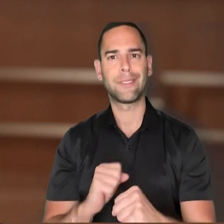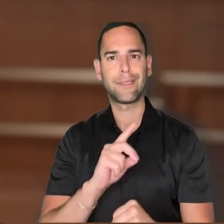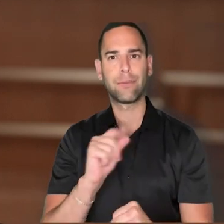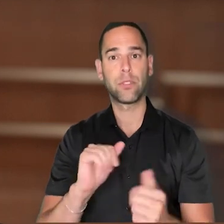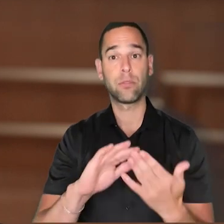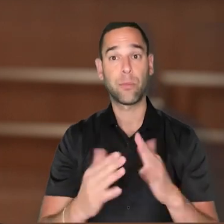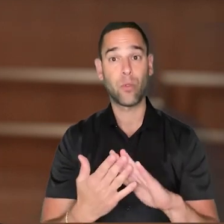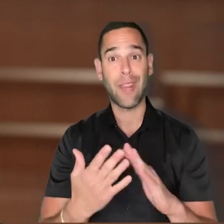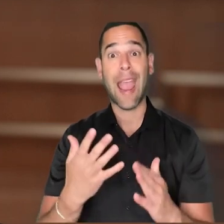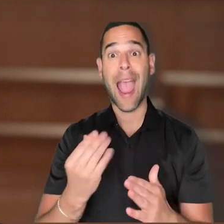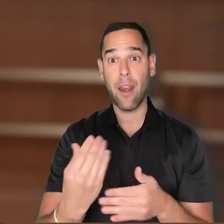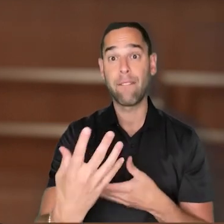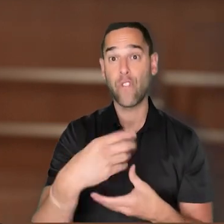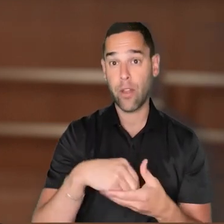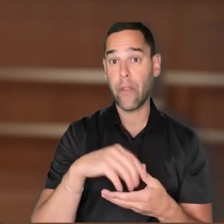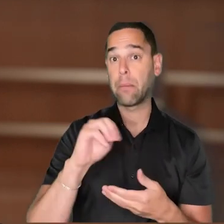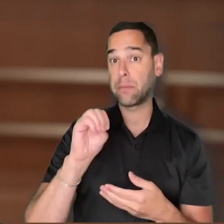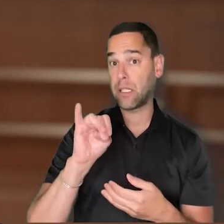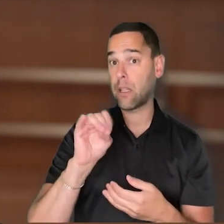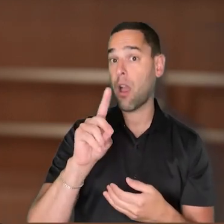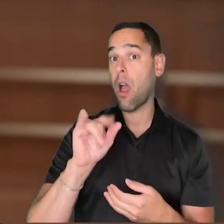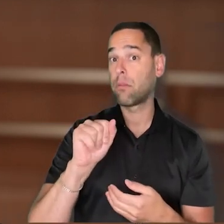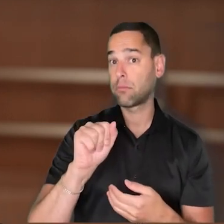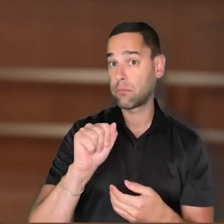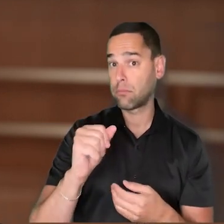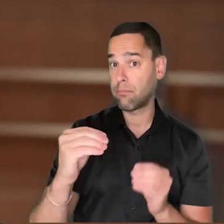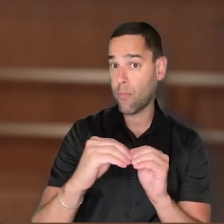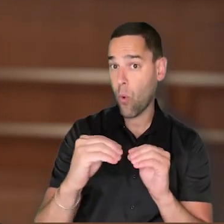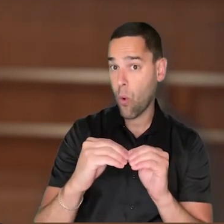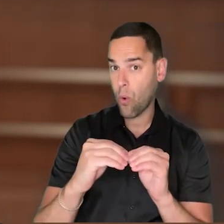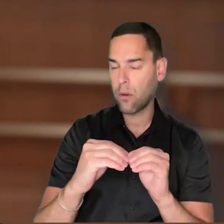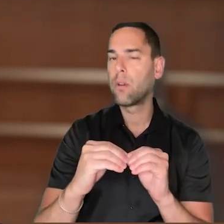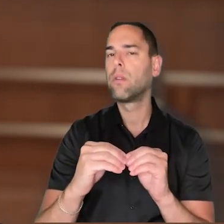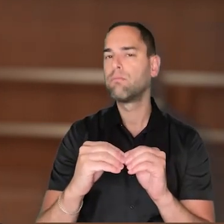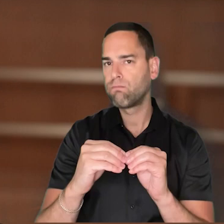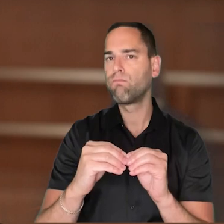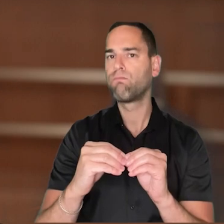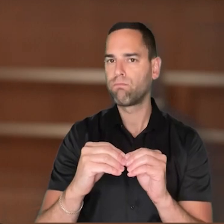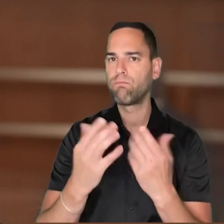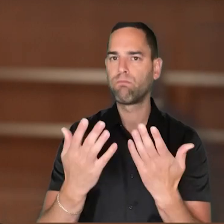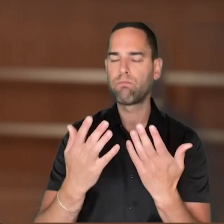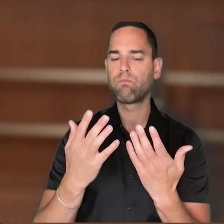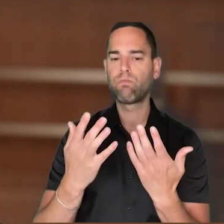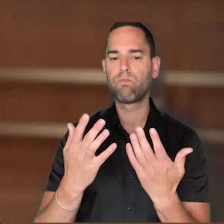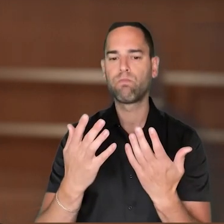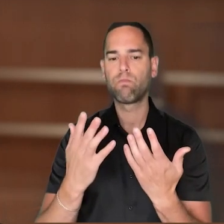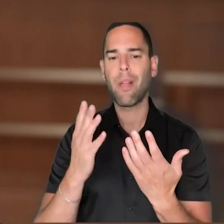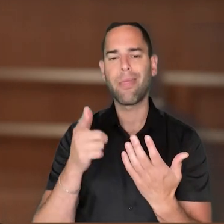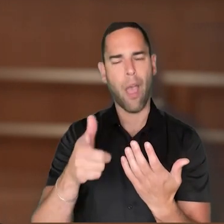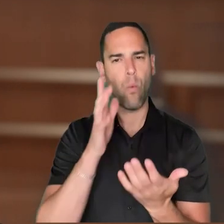stronger disability community and getting the media more involved really,